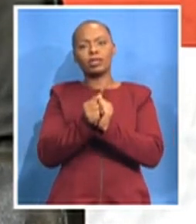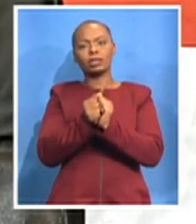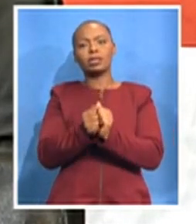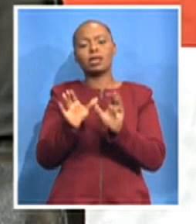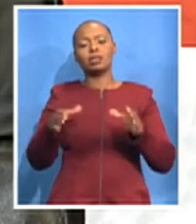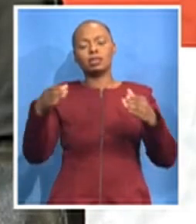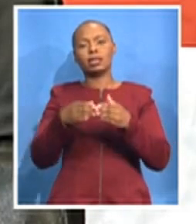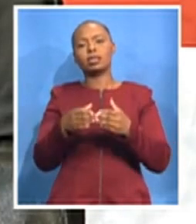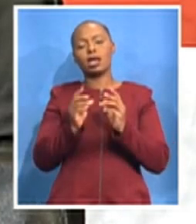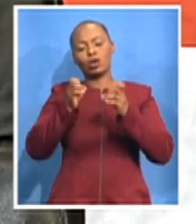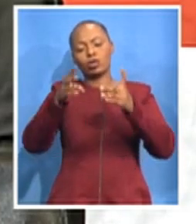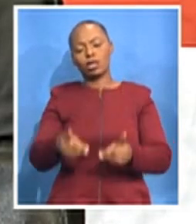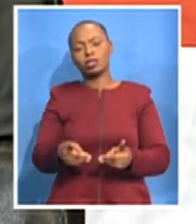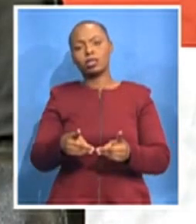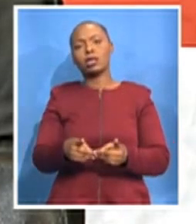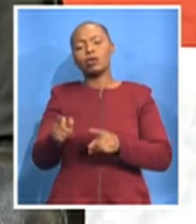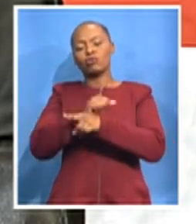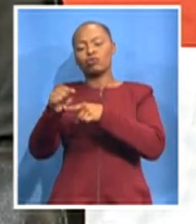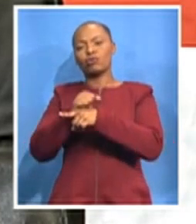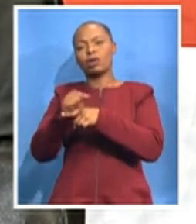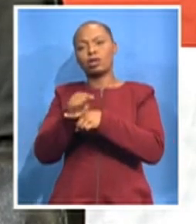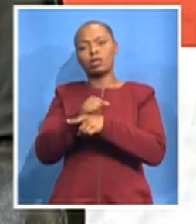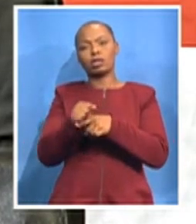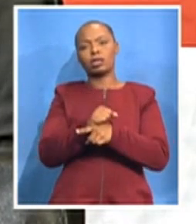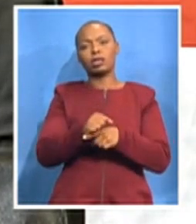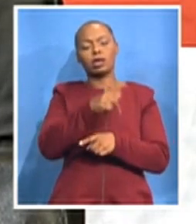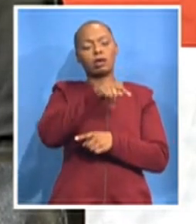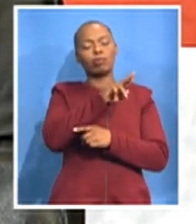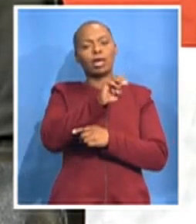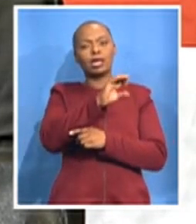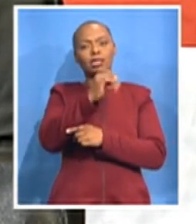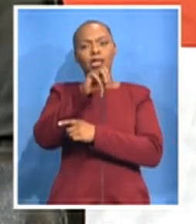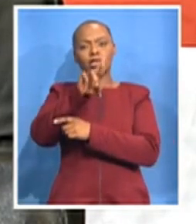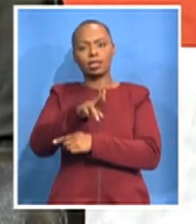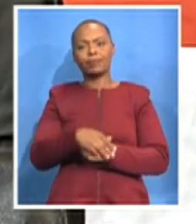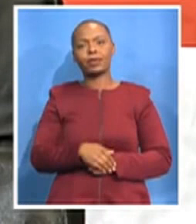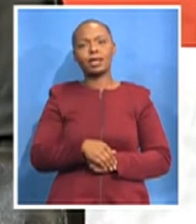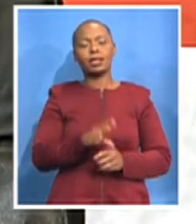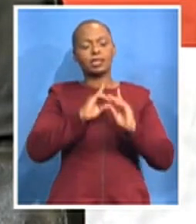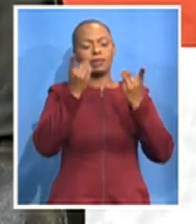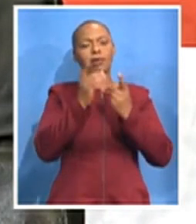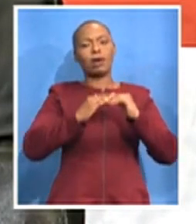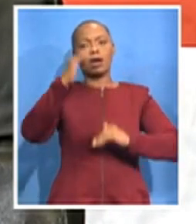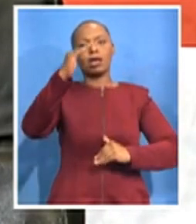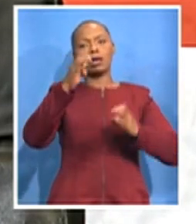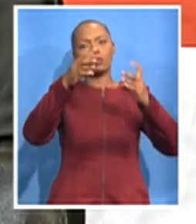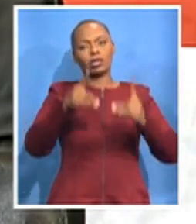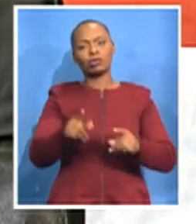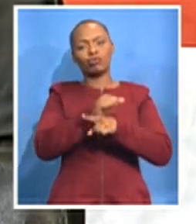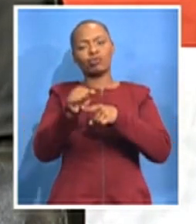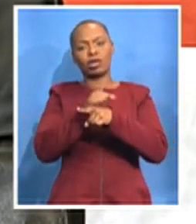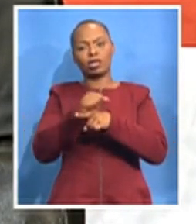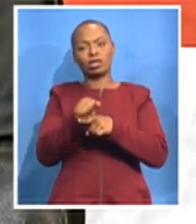is CATSETA, and the Department of Higher Education and Training in the matter which was lodged by South African